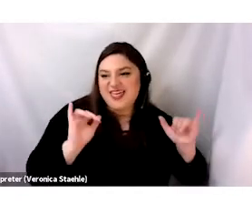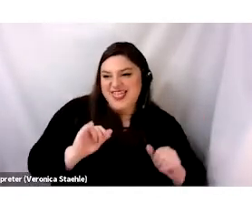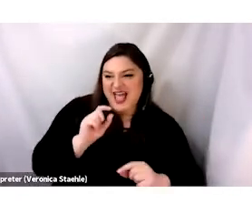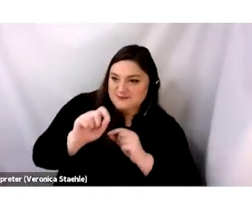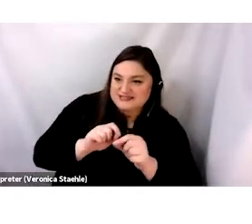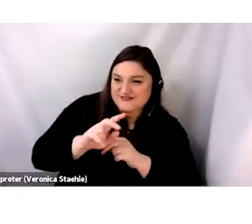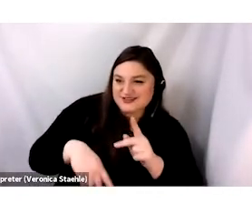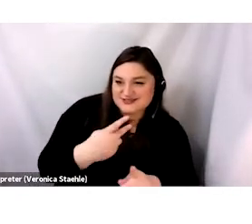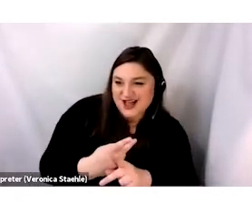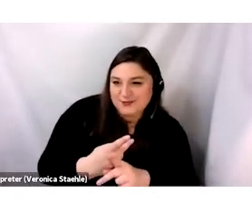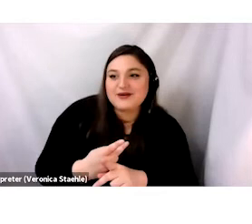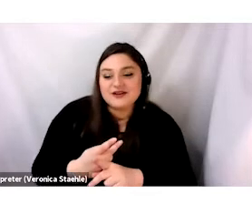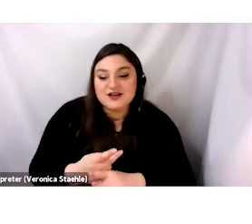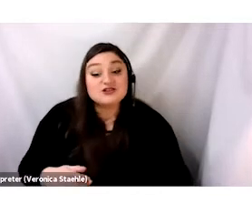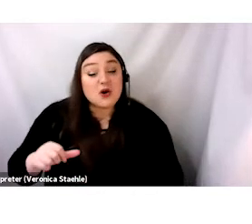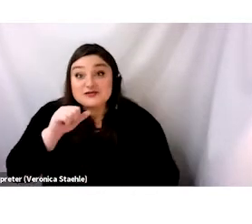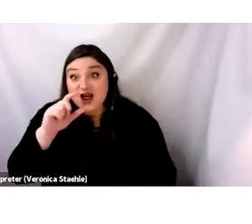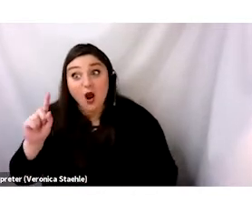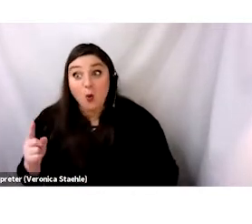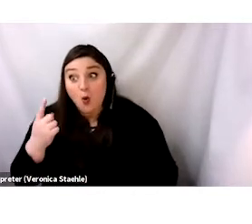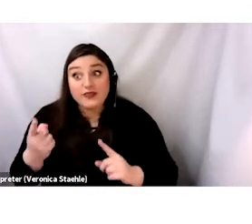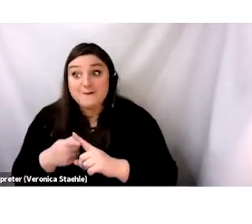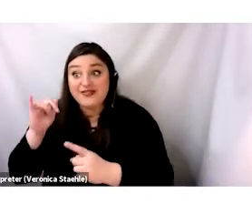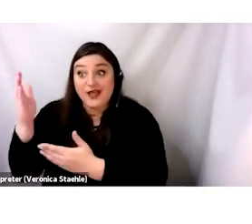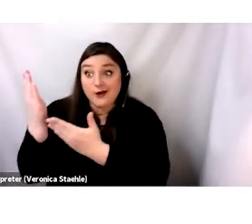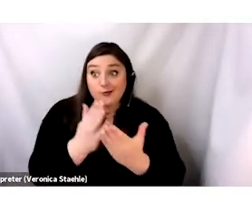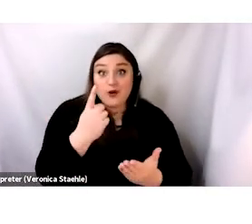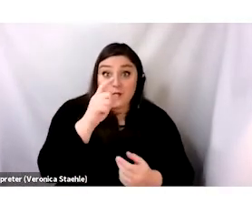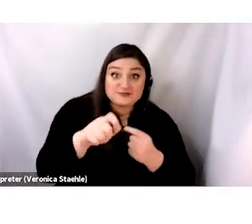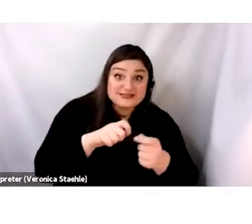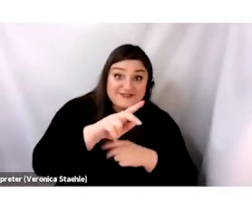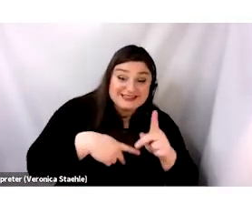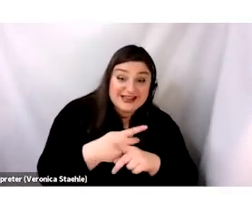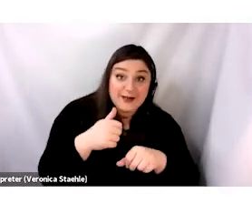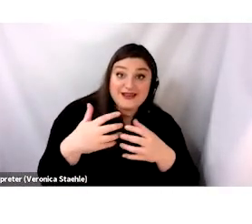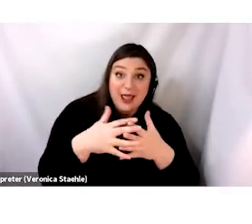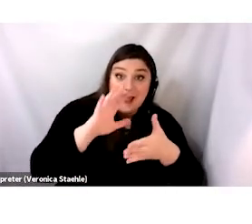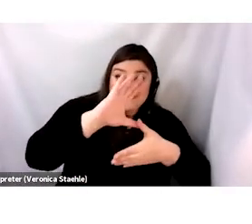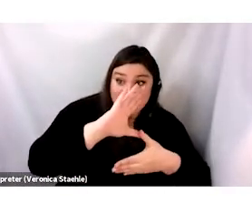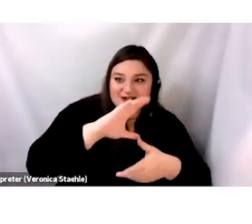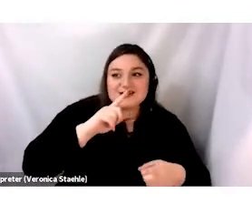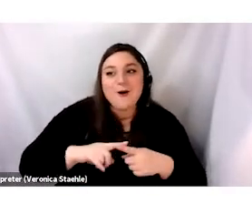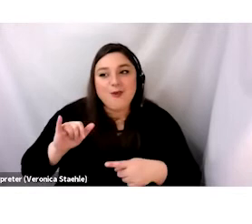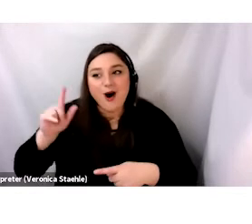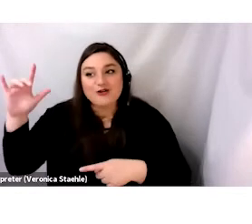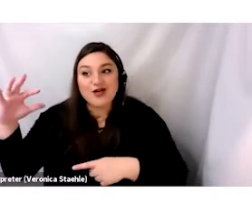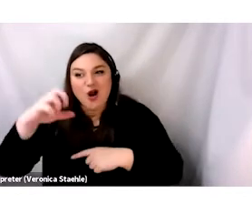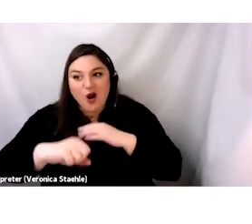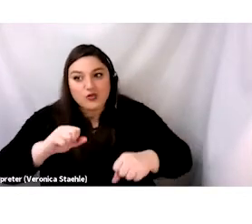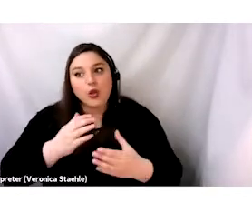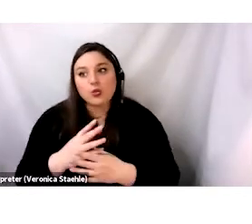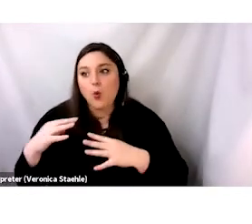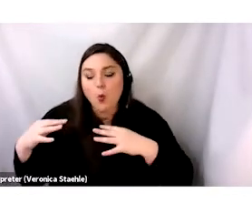breeding this specific type of cotton in the Americas, it's that they're also using their colonization through war and violence